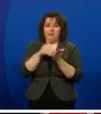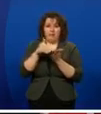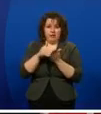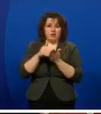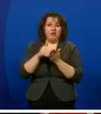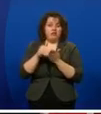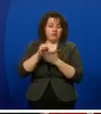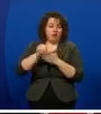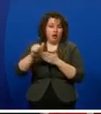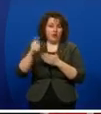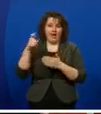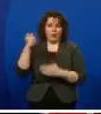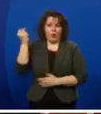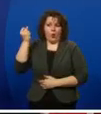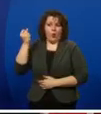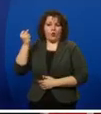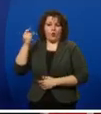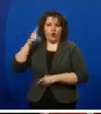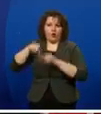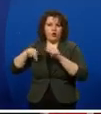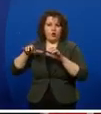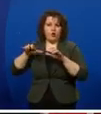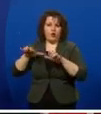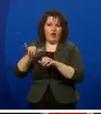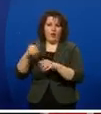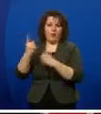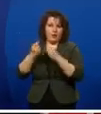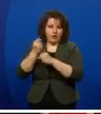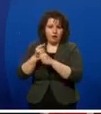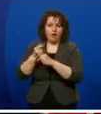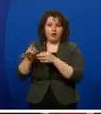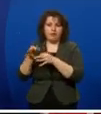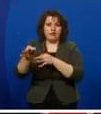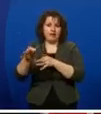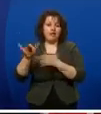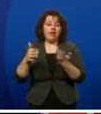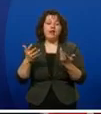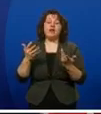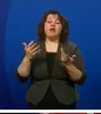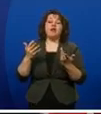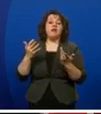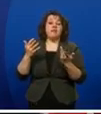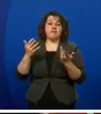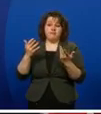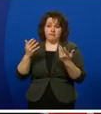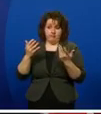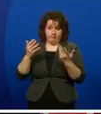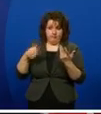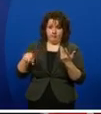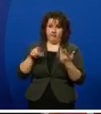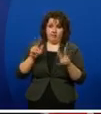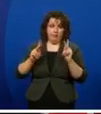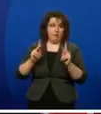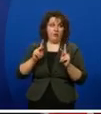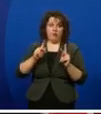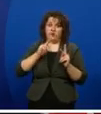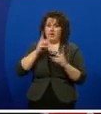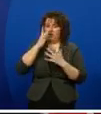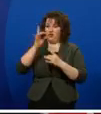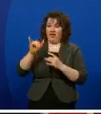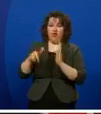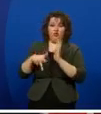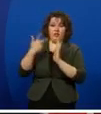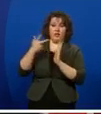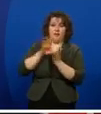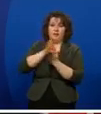hold because we couldn't get it done within the year, and when they extended that. And we had a lot of interest in that, 3 times the amount